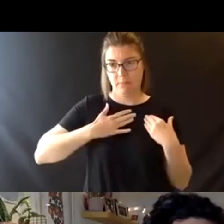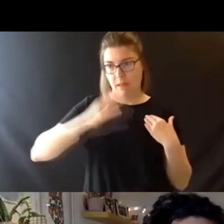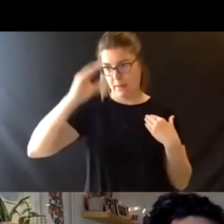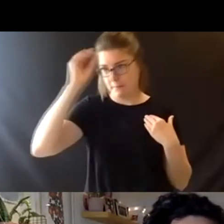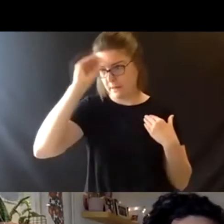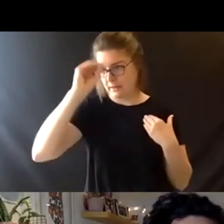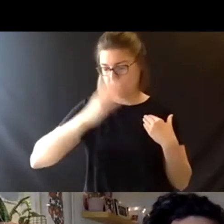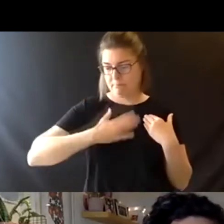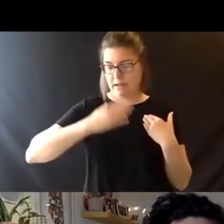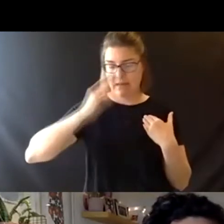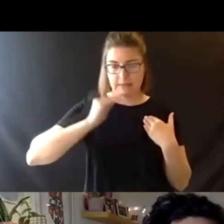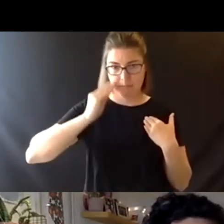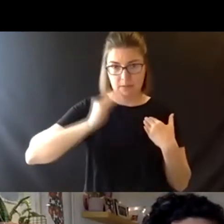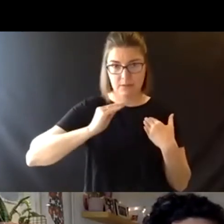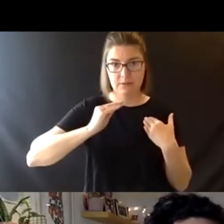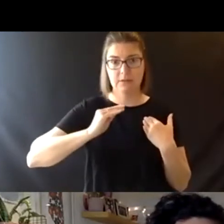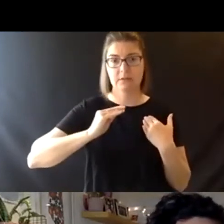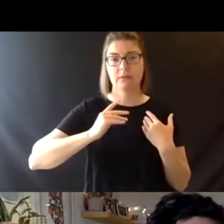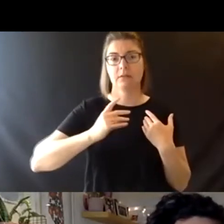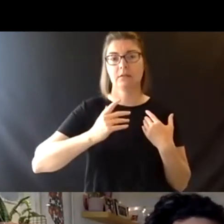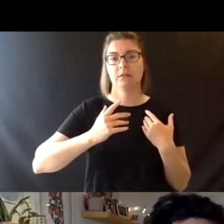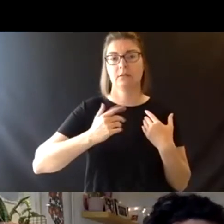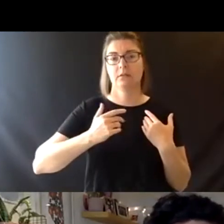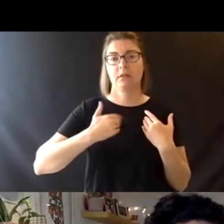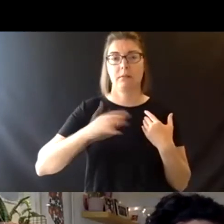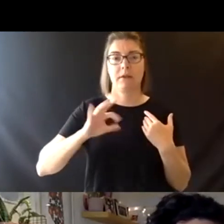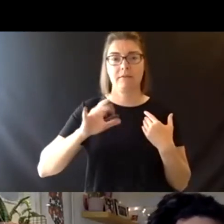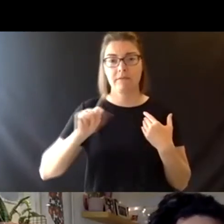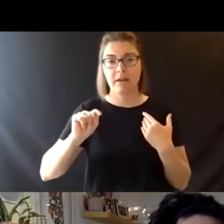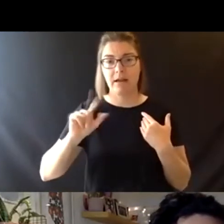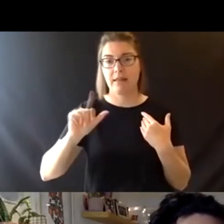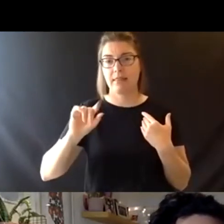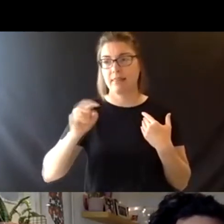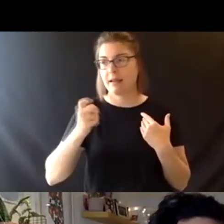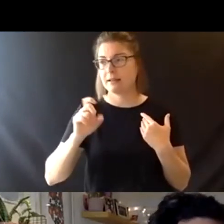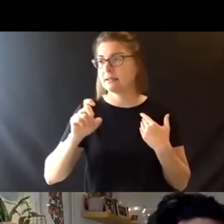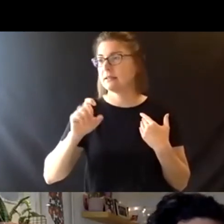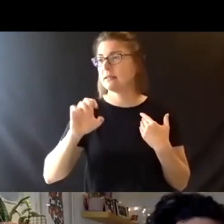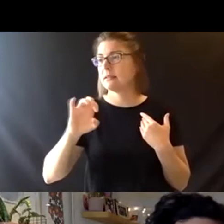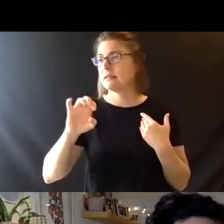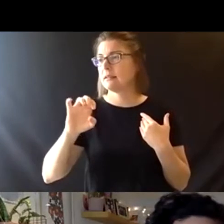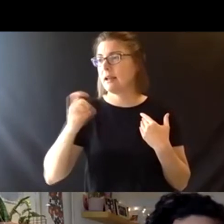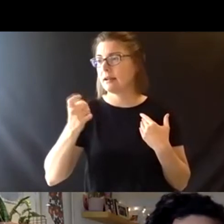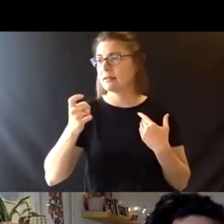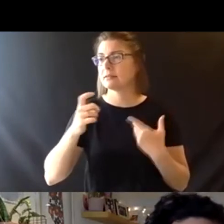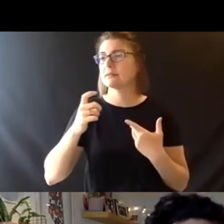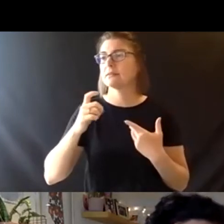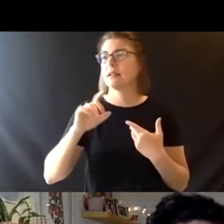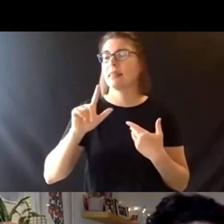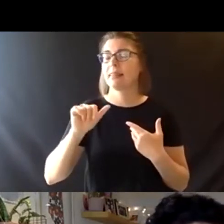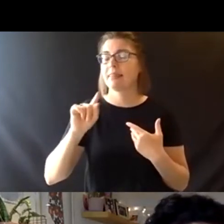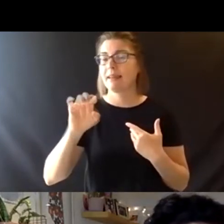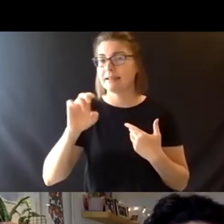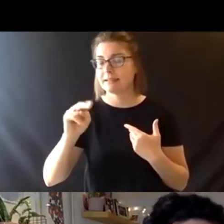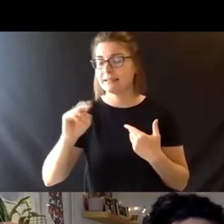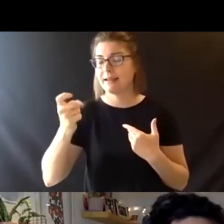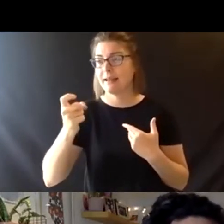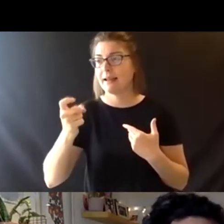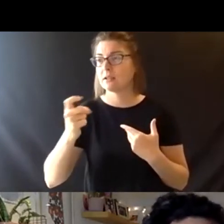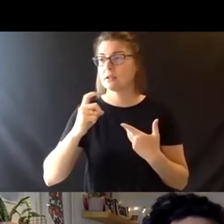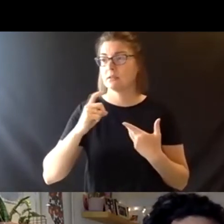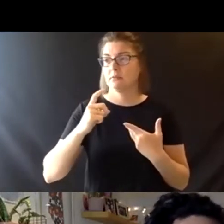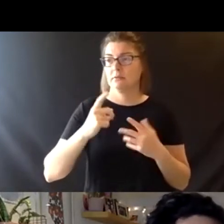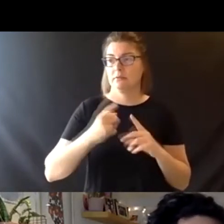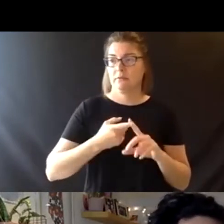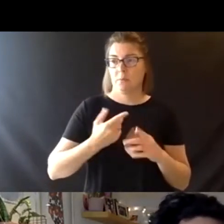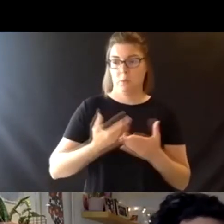my experiences, you know, being a fat Latinx queer, you know, baby of the new Latin